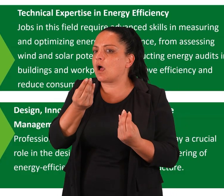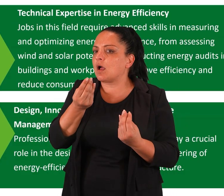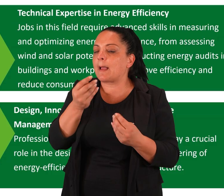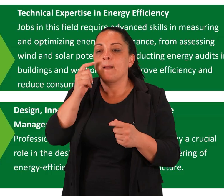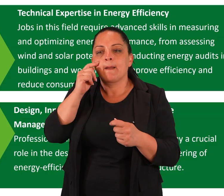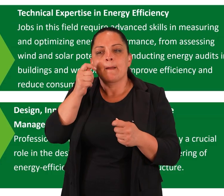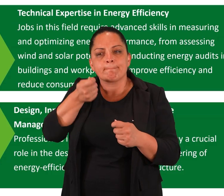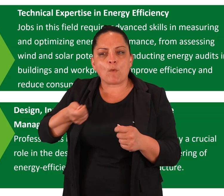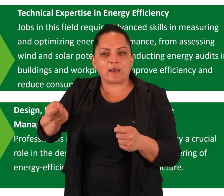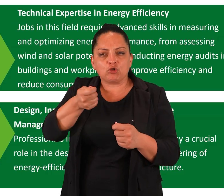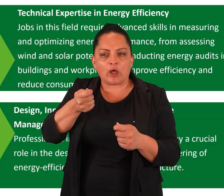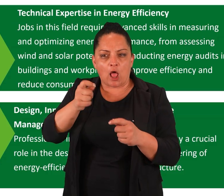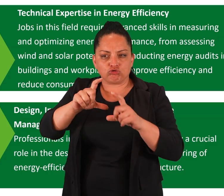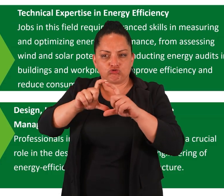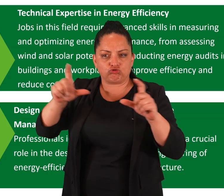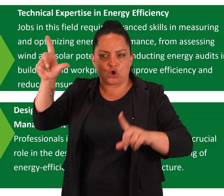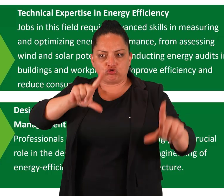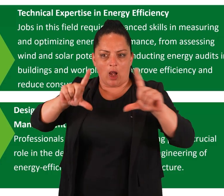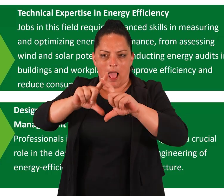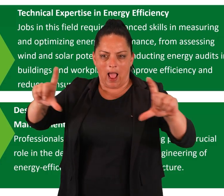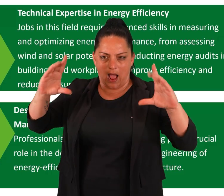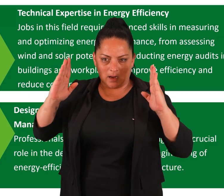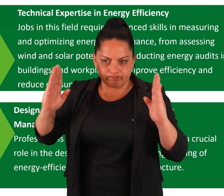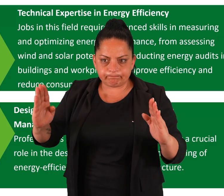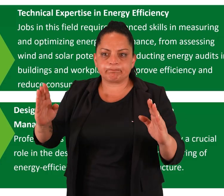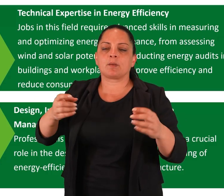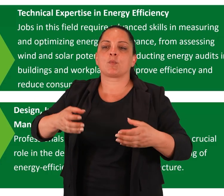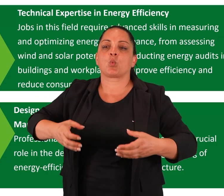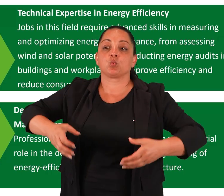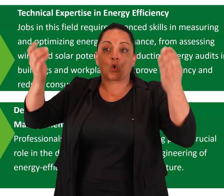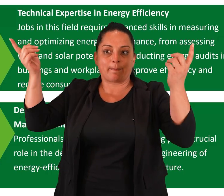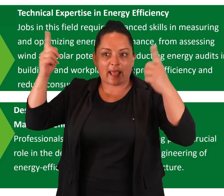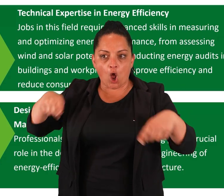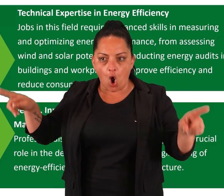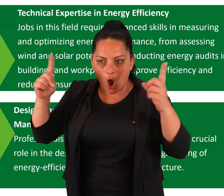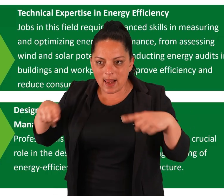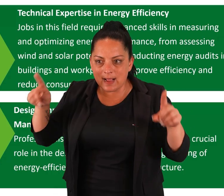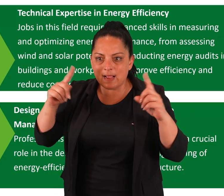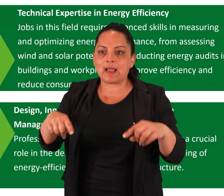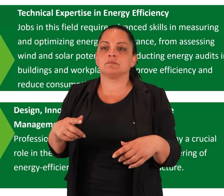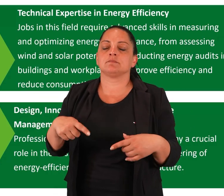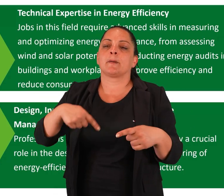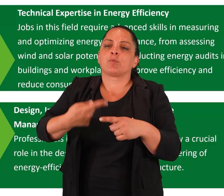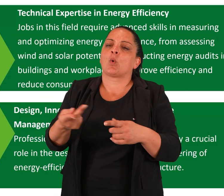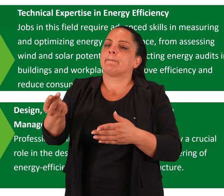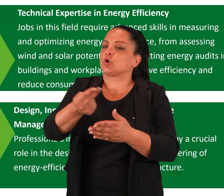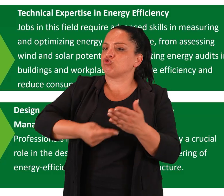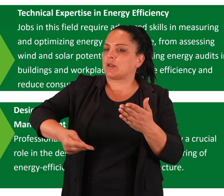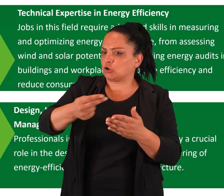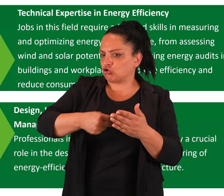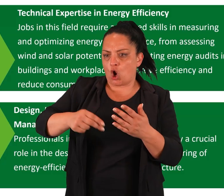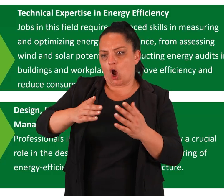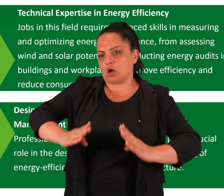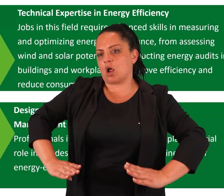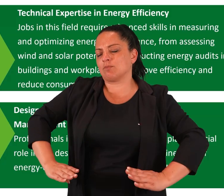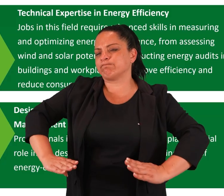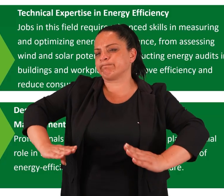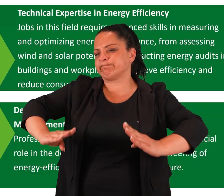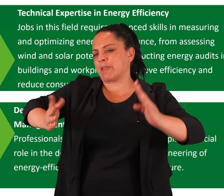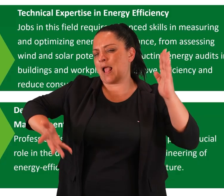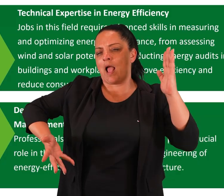solar panels or wind turbines, conducting energy audits, and designing energy efficient